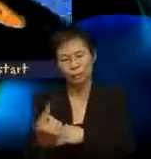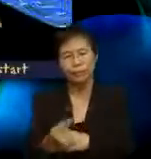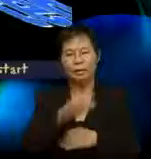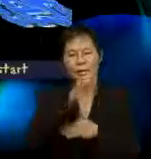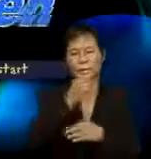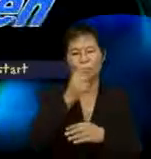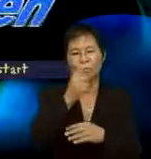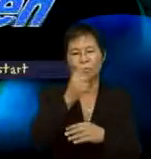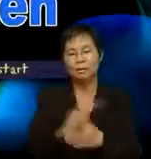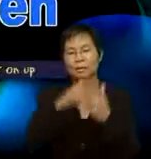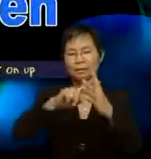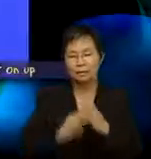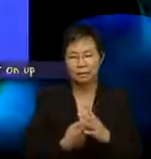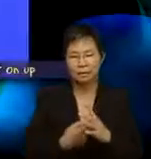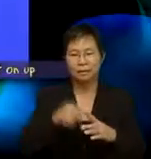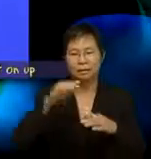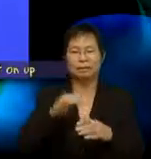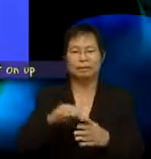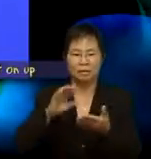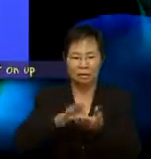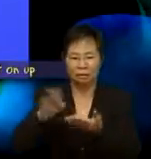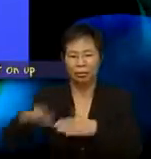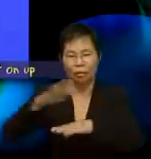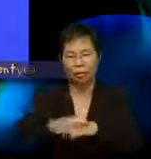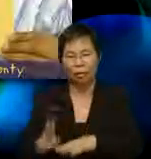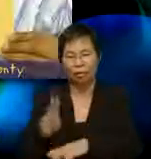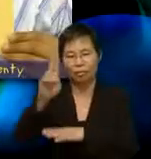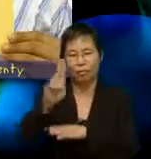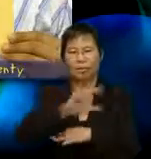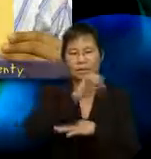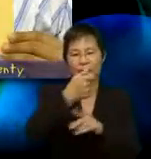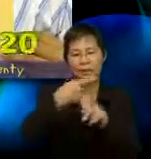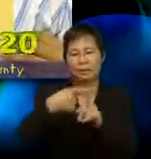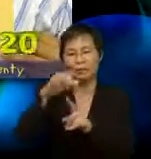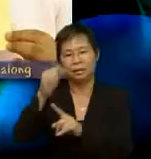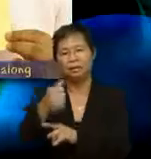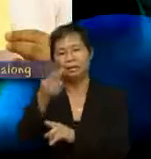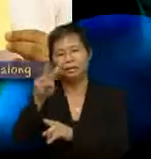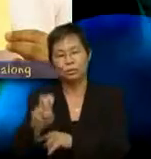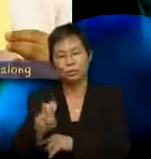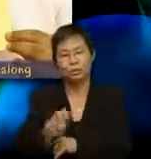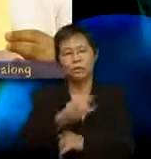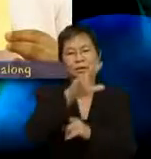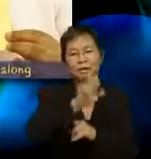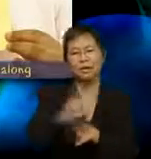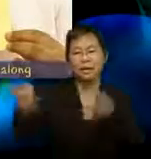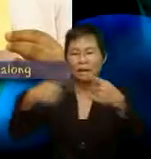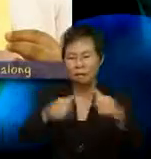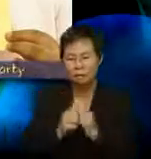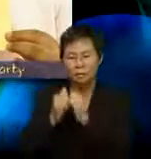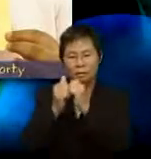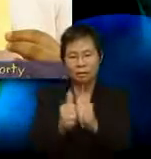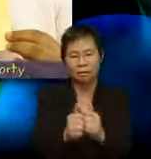10 is where we'll start, and then we'll count along. 10 and 10 is 20, then 30 comes